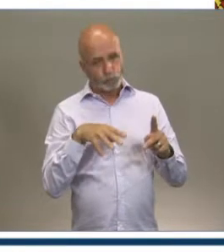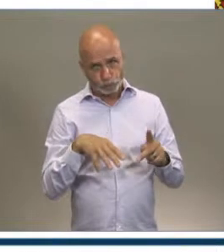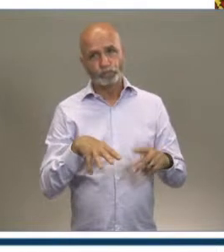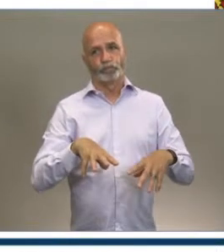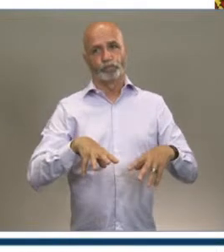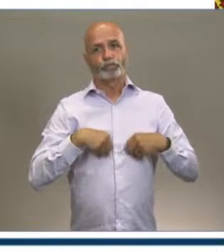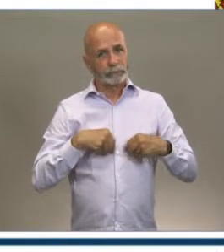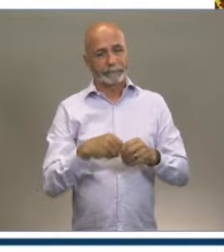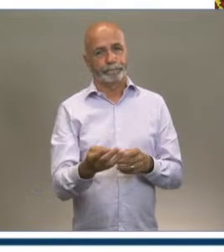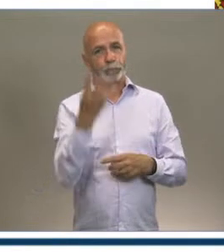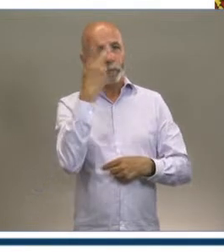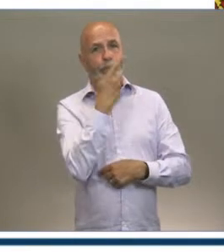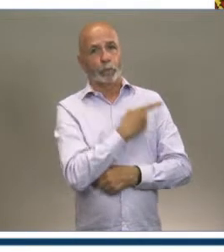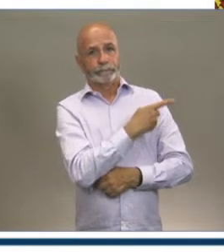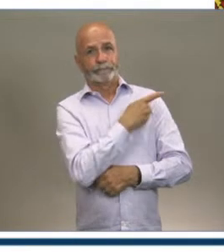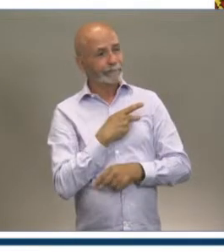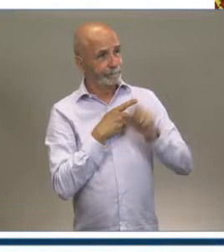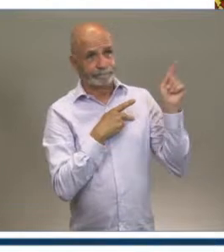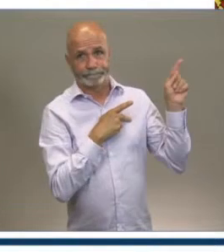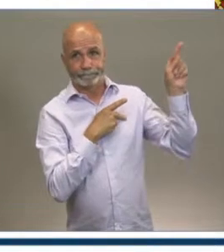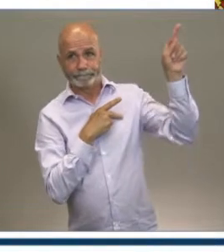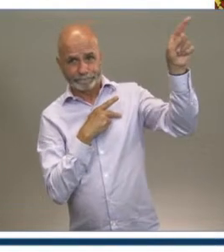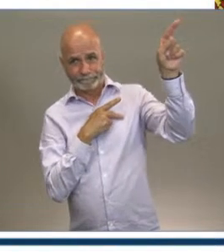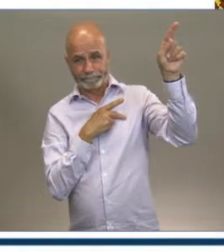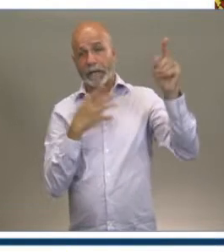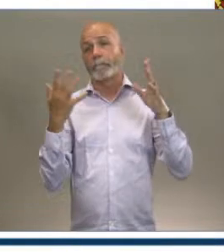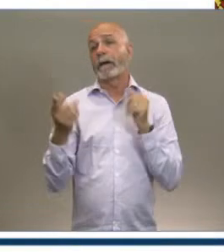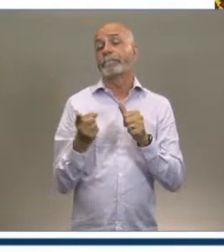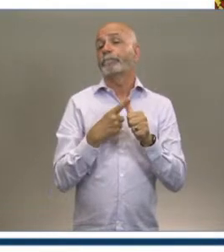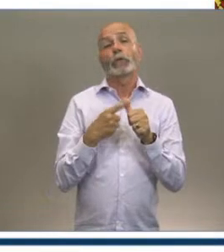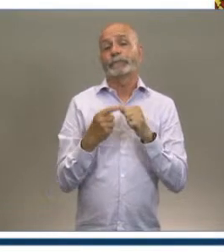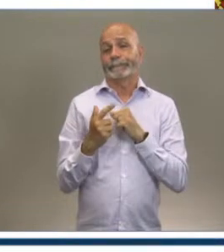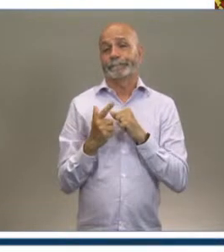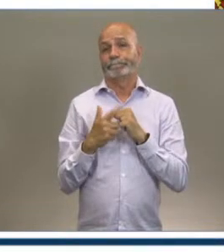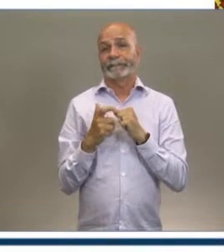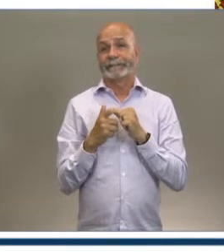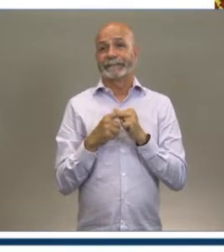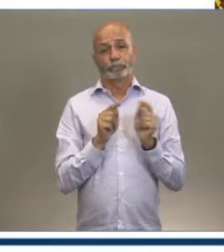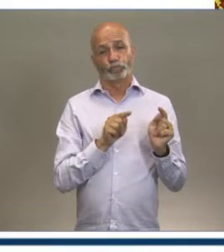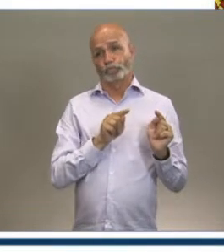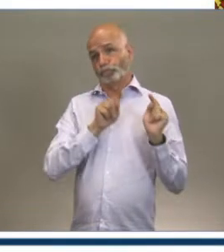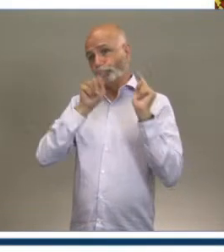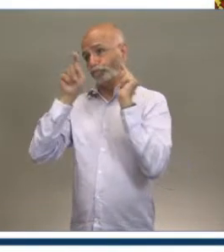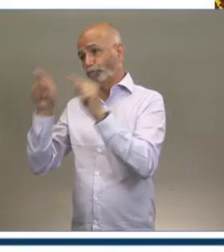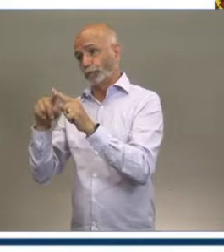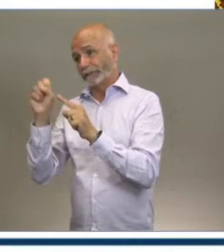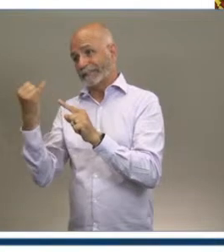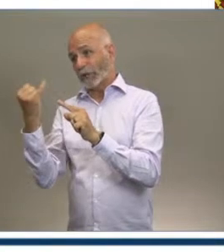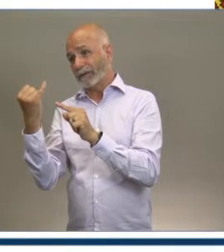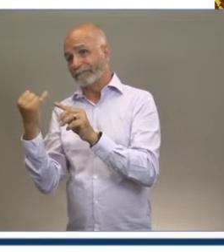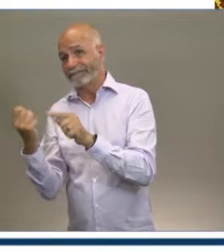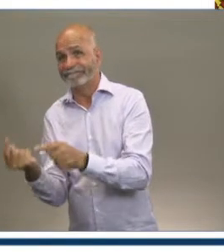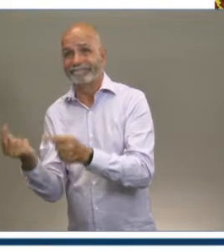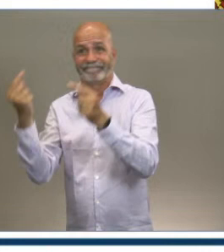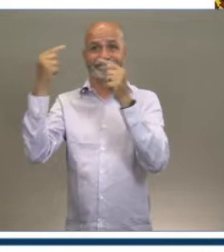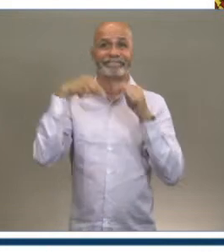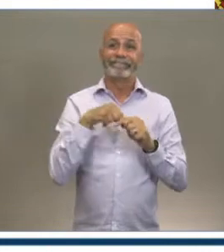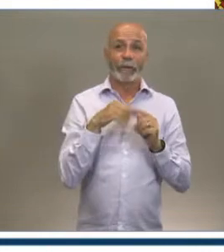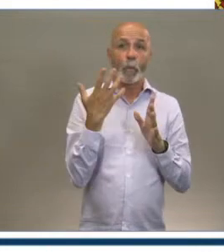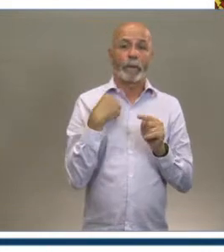There could be loopholes where someone goes from Moncton to St. John's to here, or even go from New Brunswick over